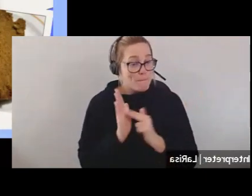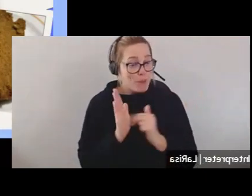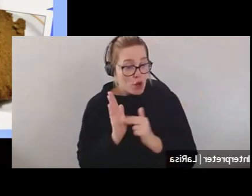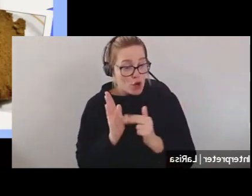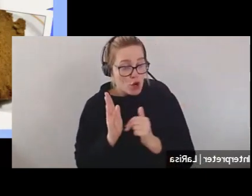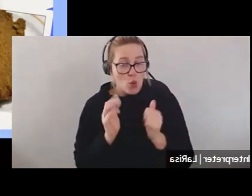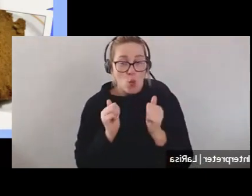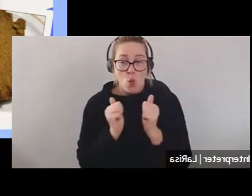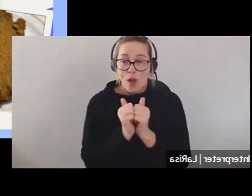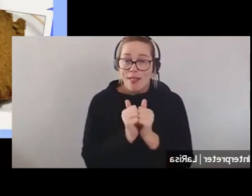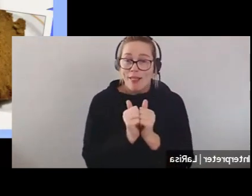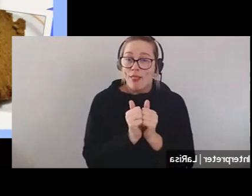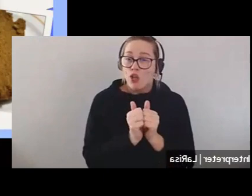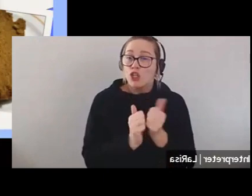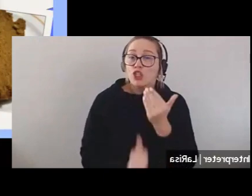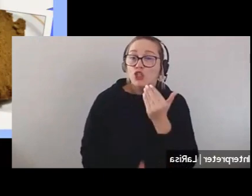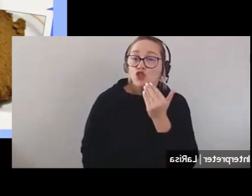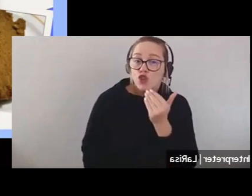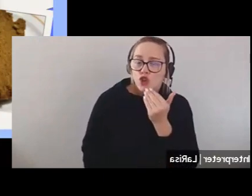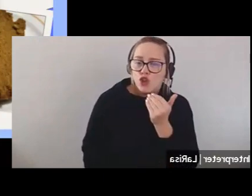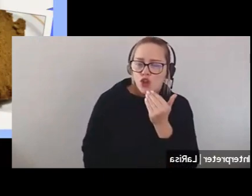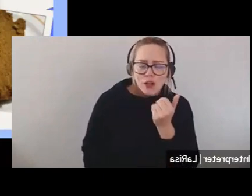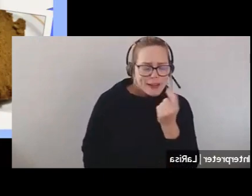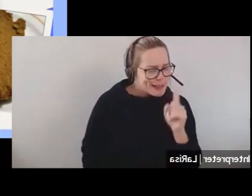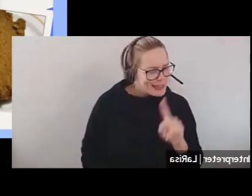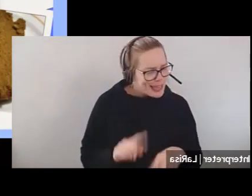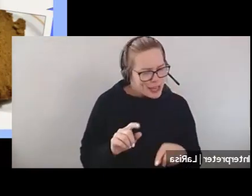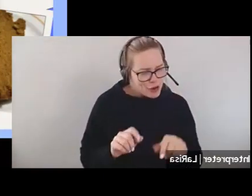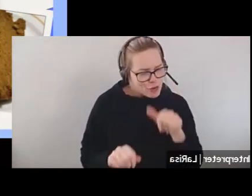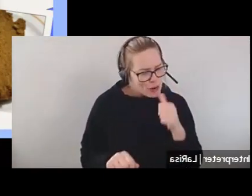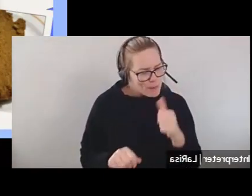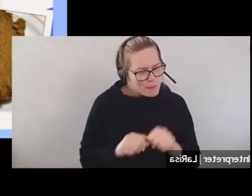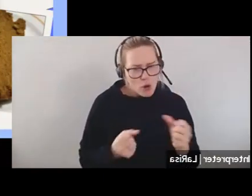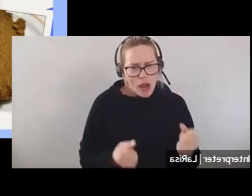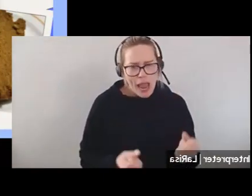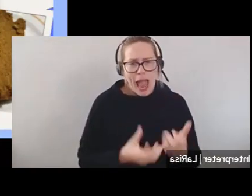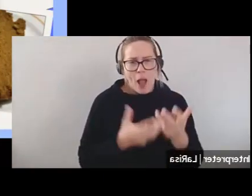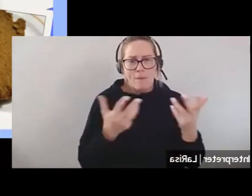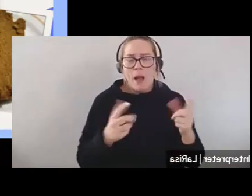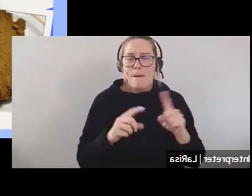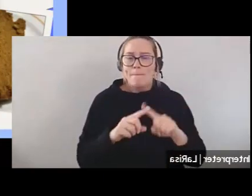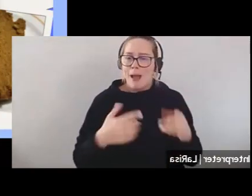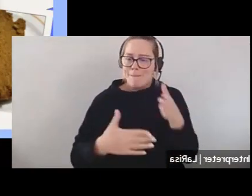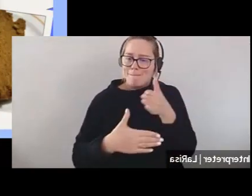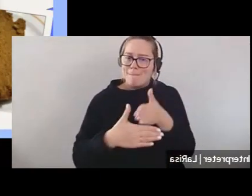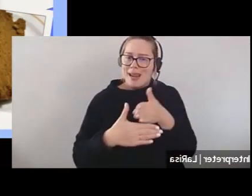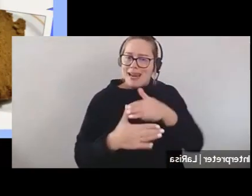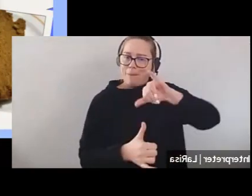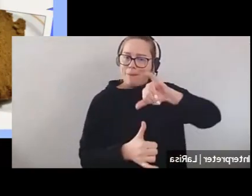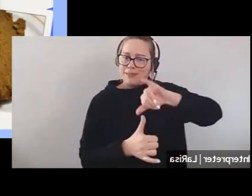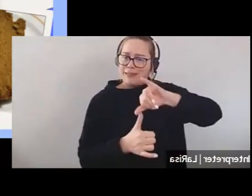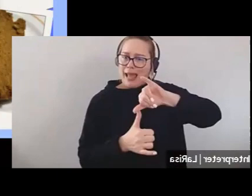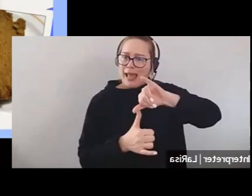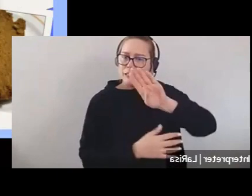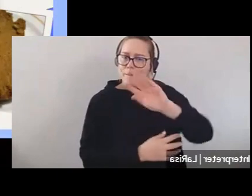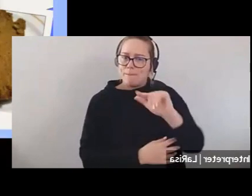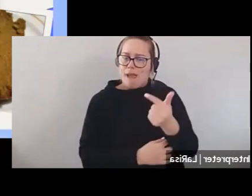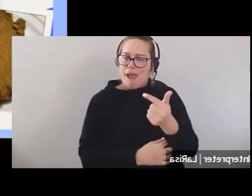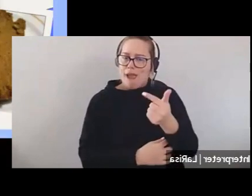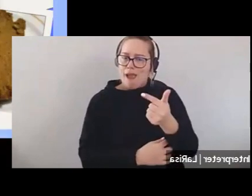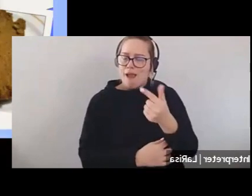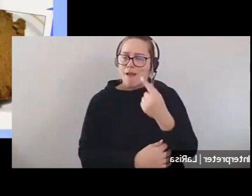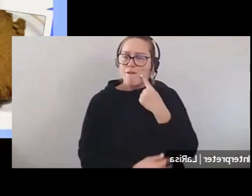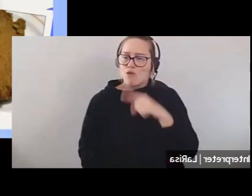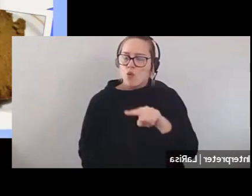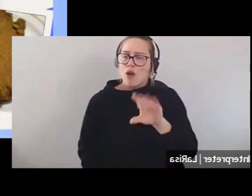a bag of confectioner's sugar, it's about, I don't have the grams that it is, but